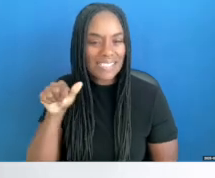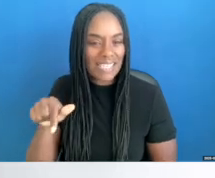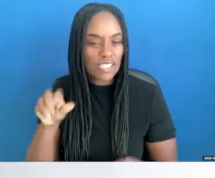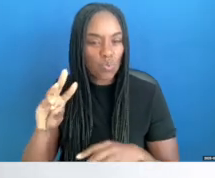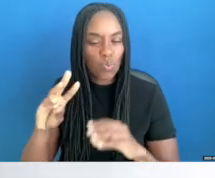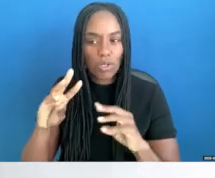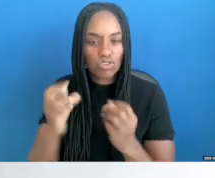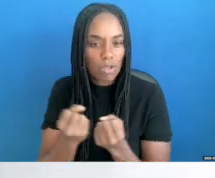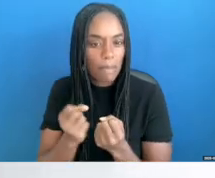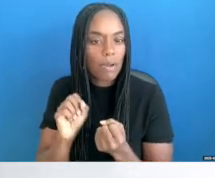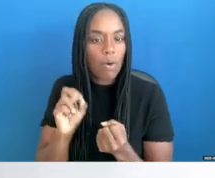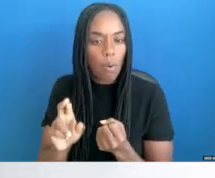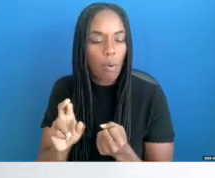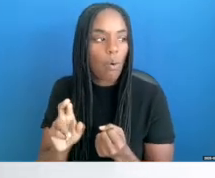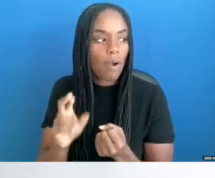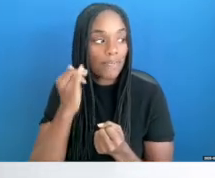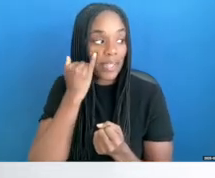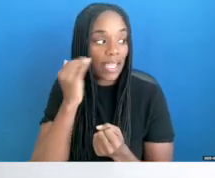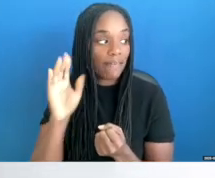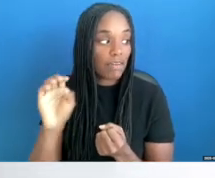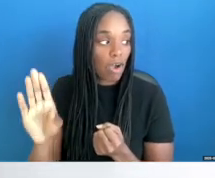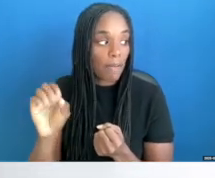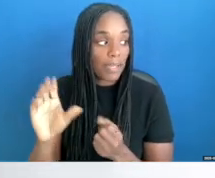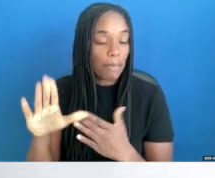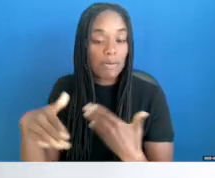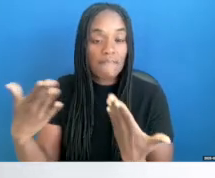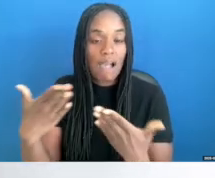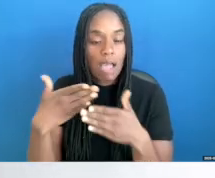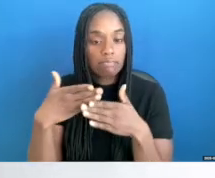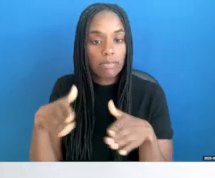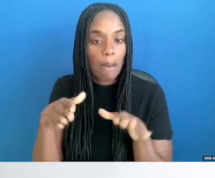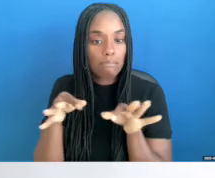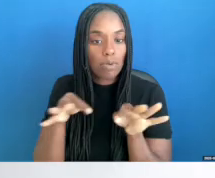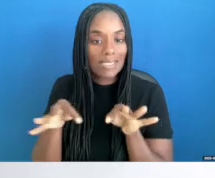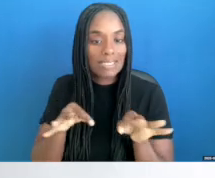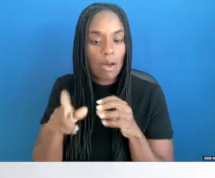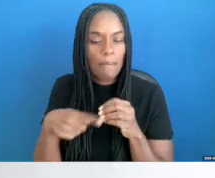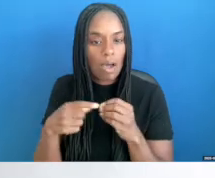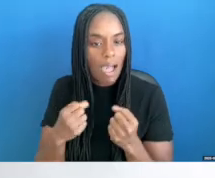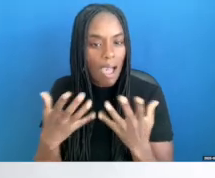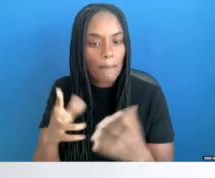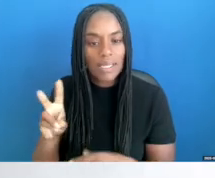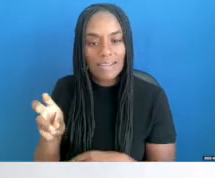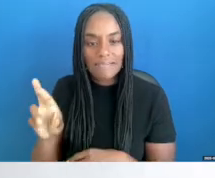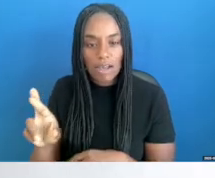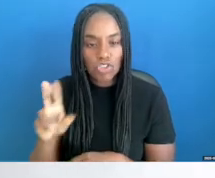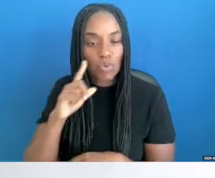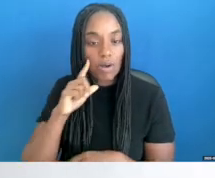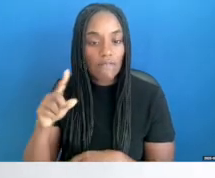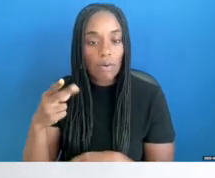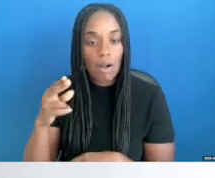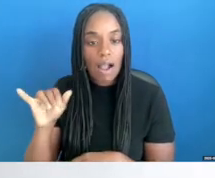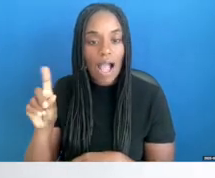point, CARB could provide a breakdown of, how many of those vouchers were for hydrogen fuel